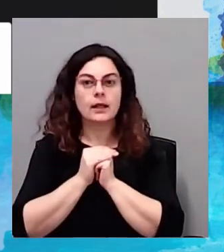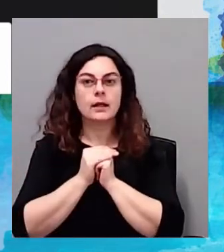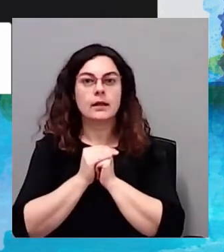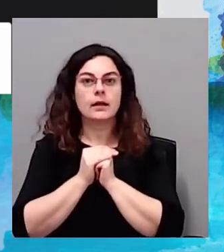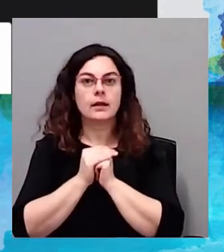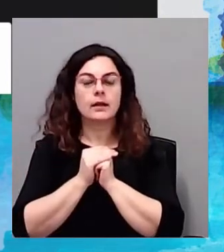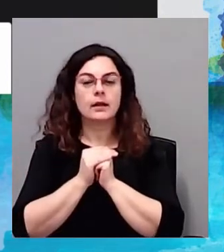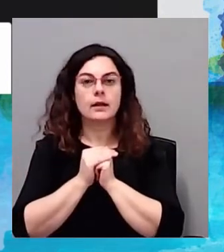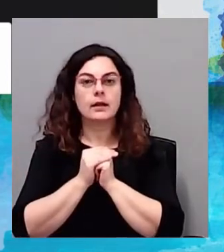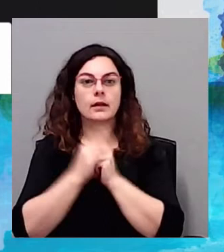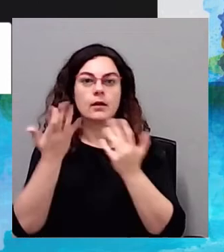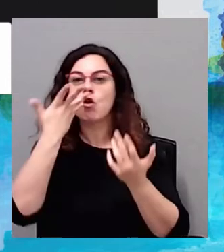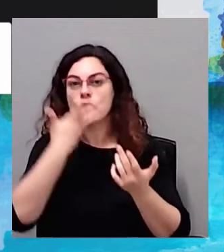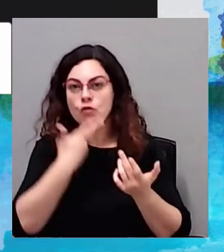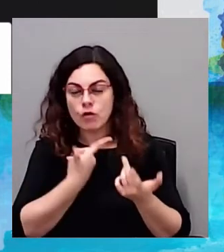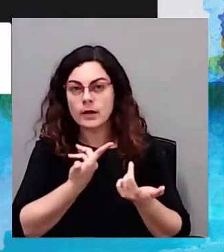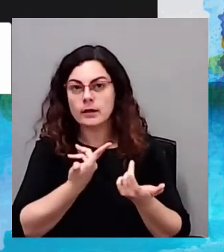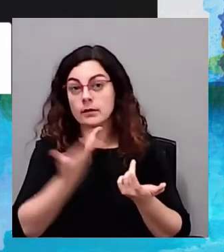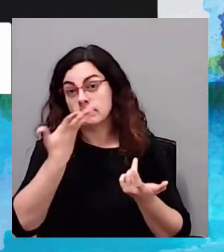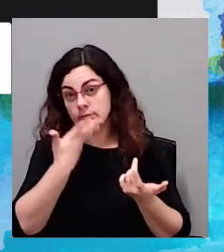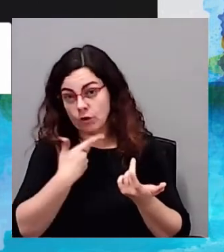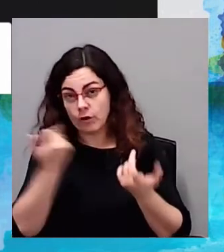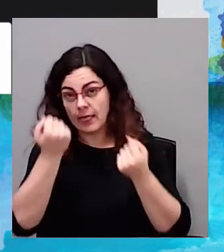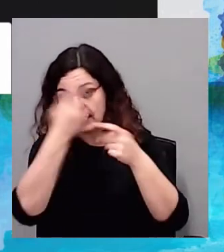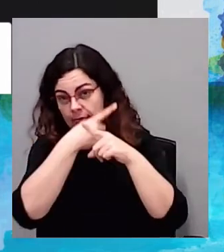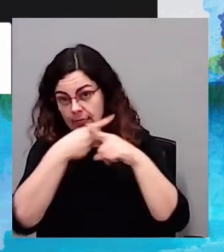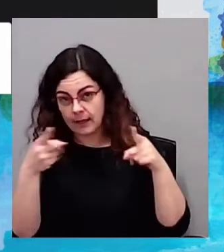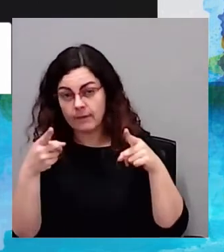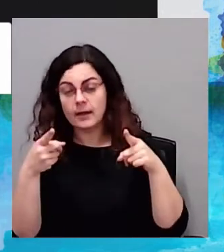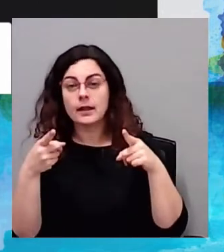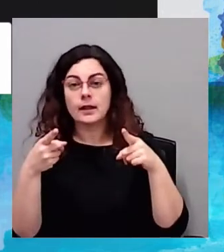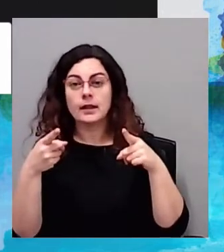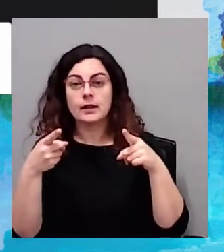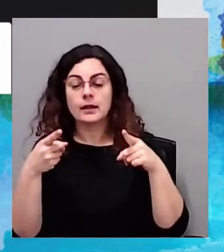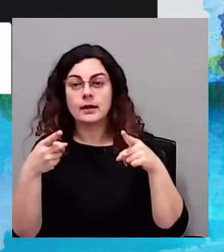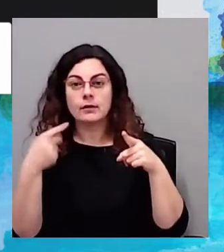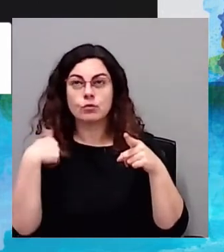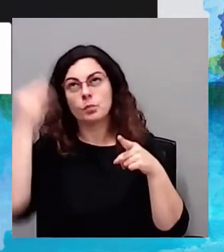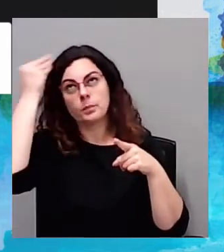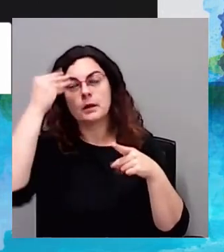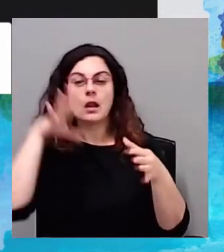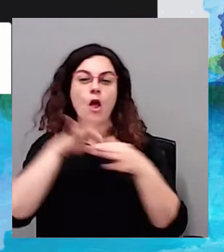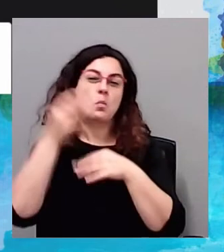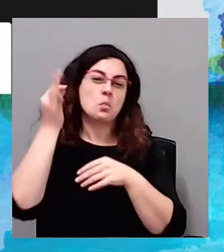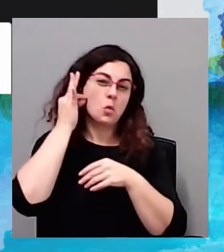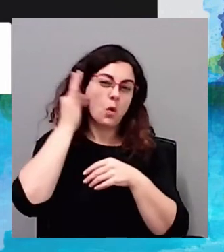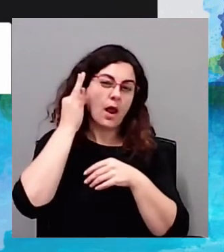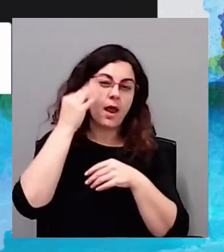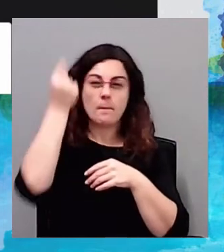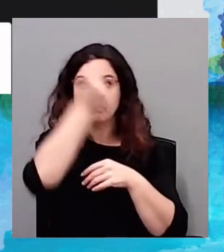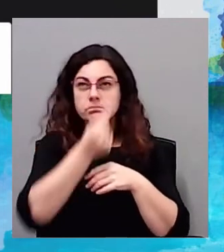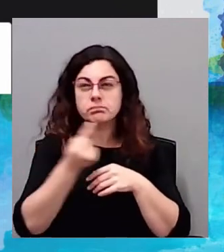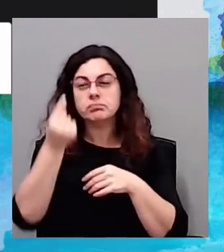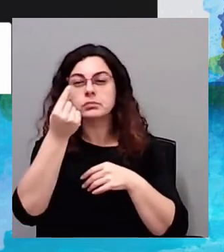characteristics of a young Picasso. The colors are different from what we